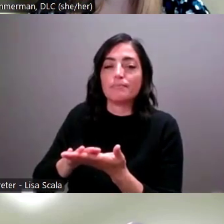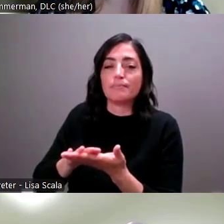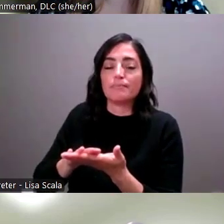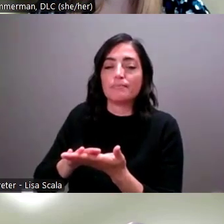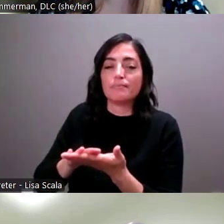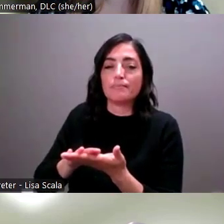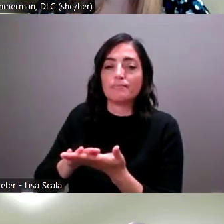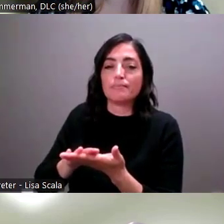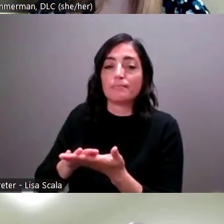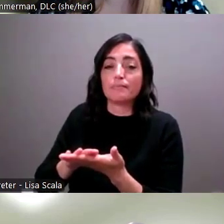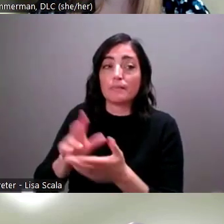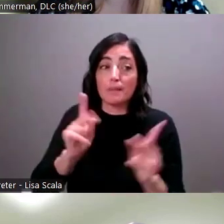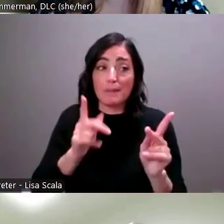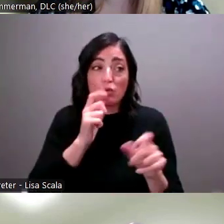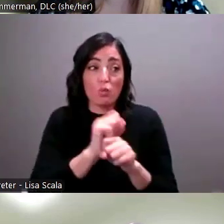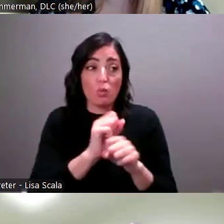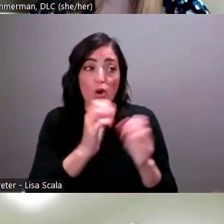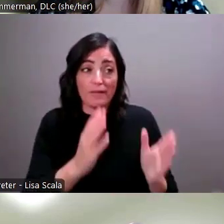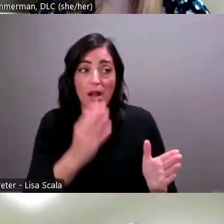the poll workers.